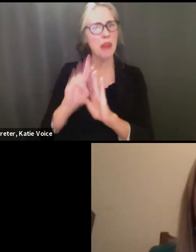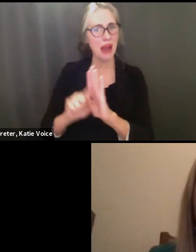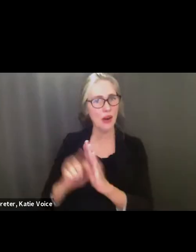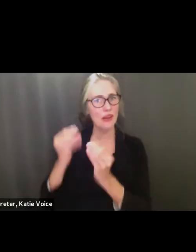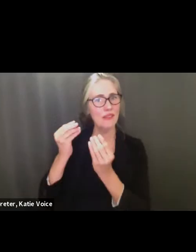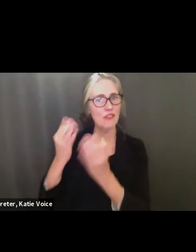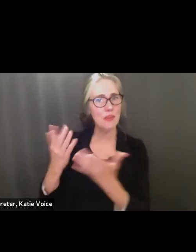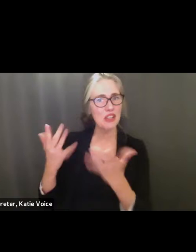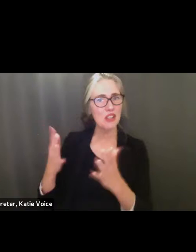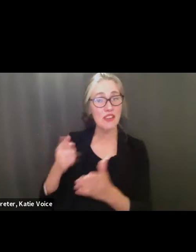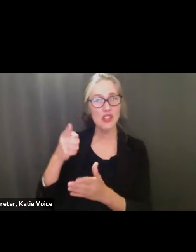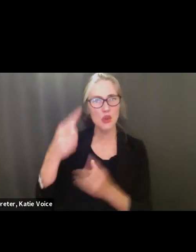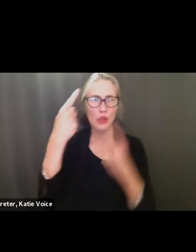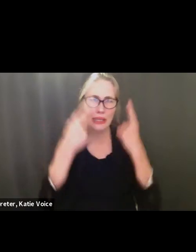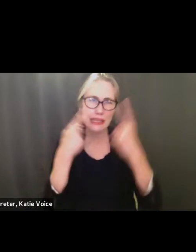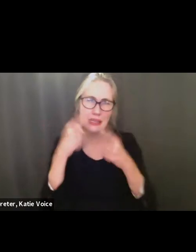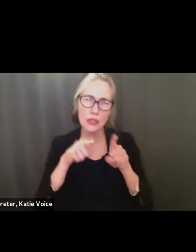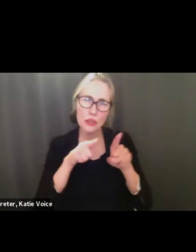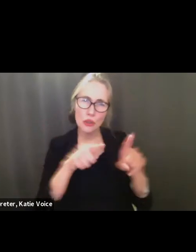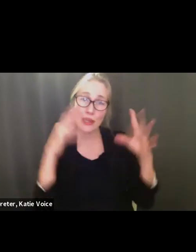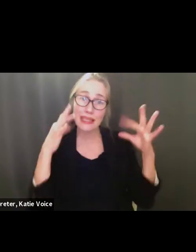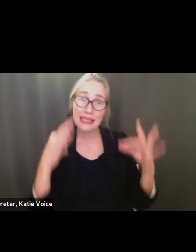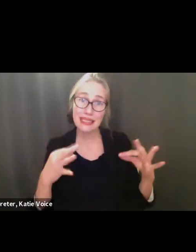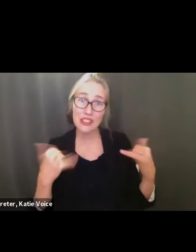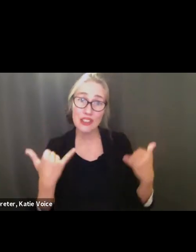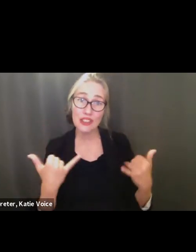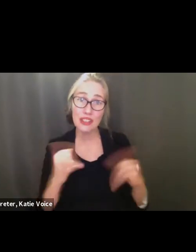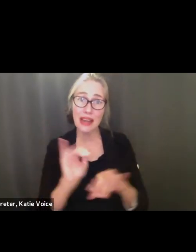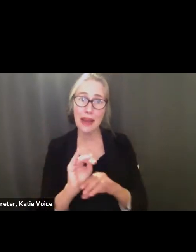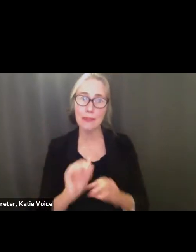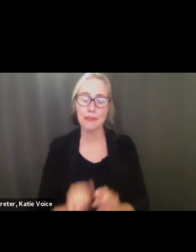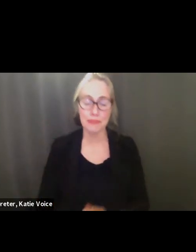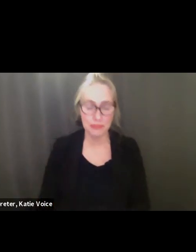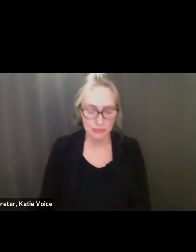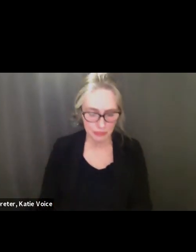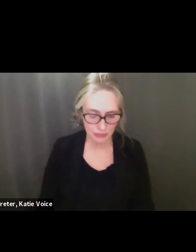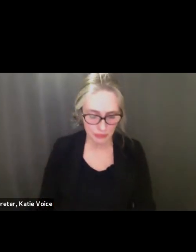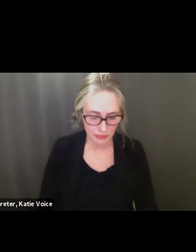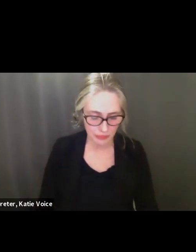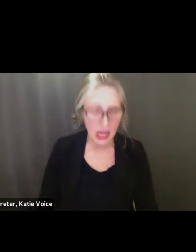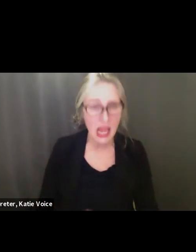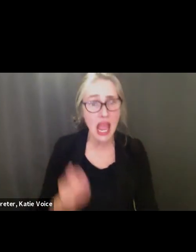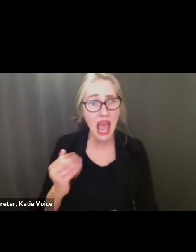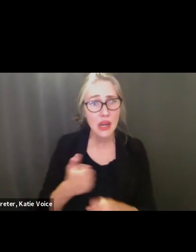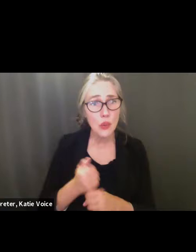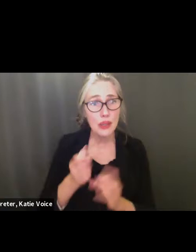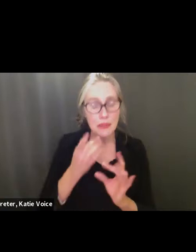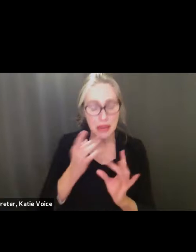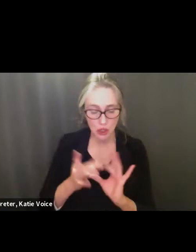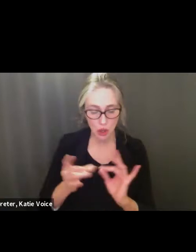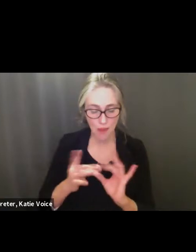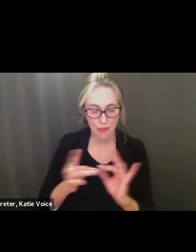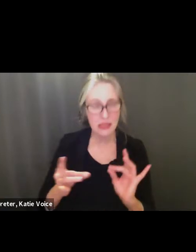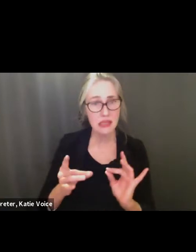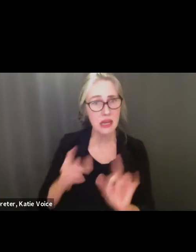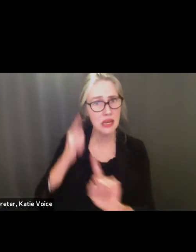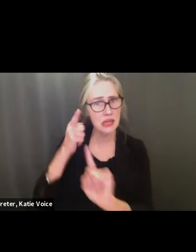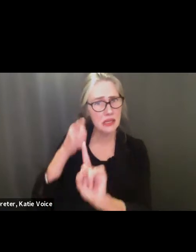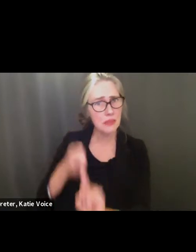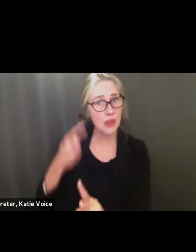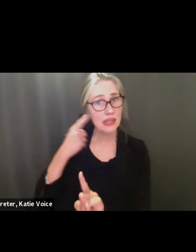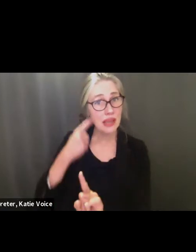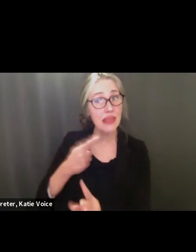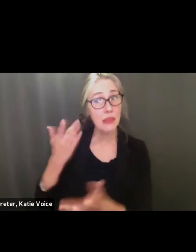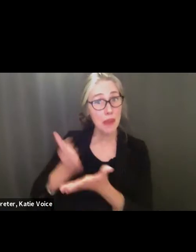you can consider in your decision here tonight. I also wanted to just make a few comments of some pertinent points that I think will be helpful